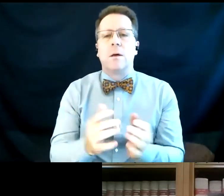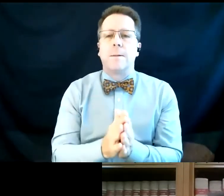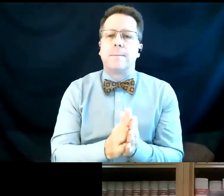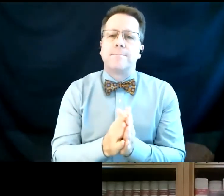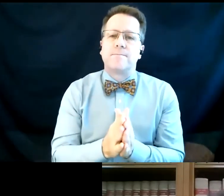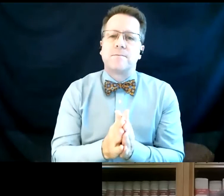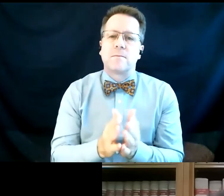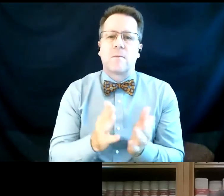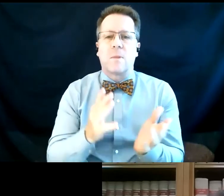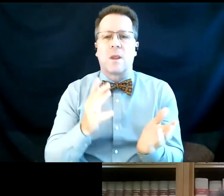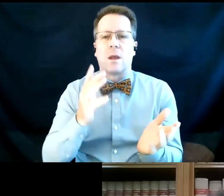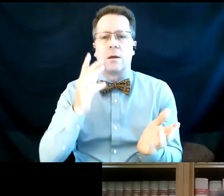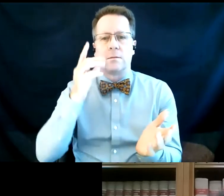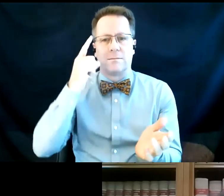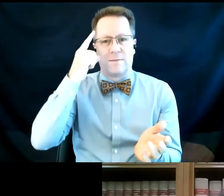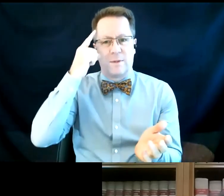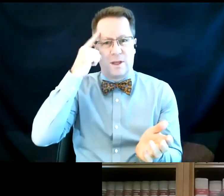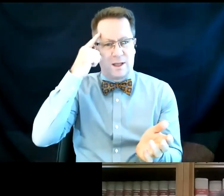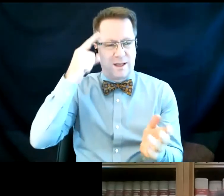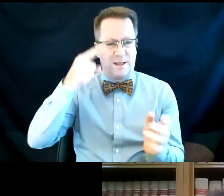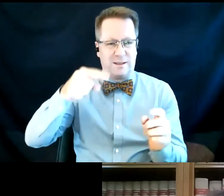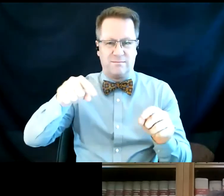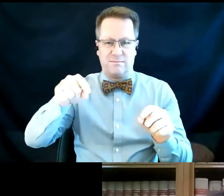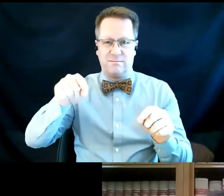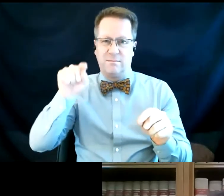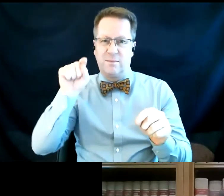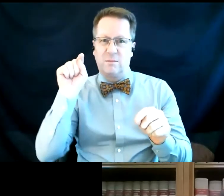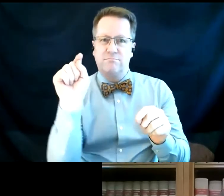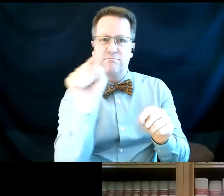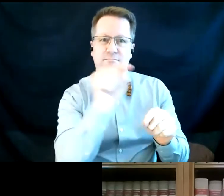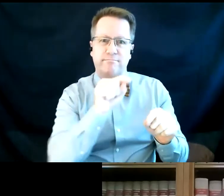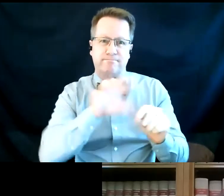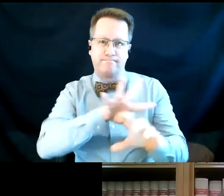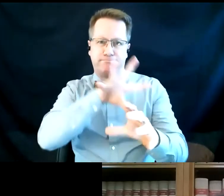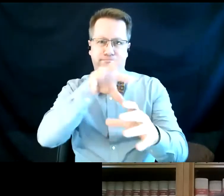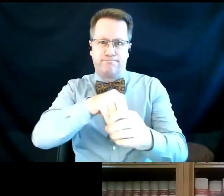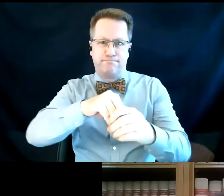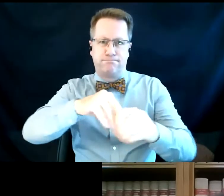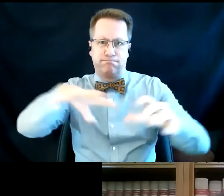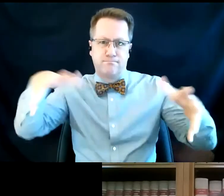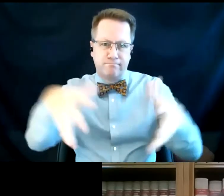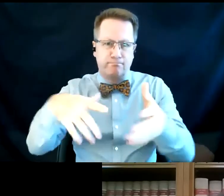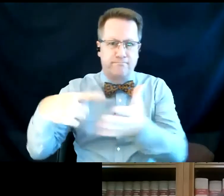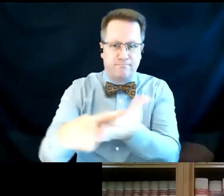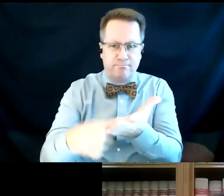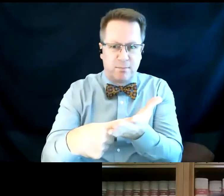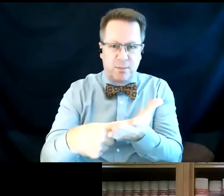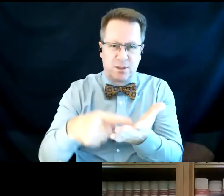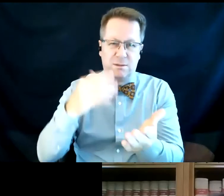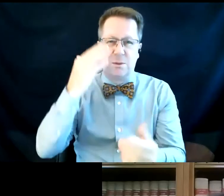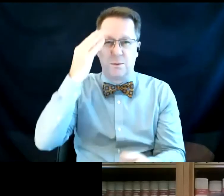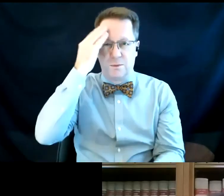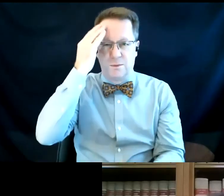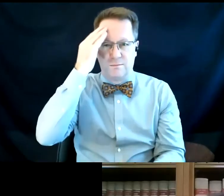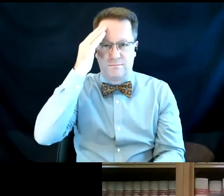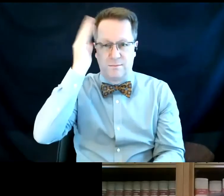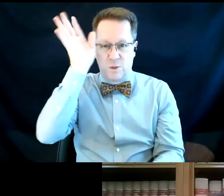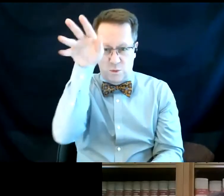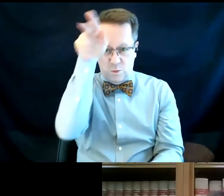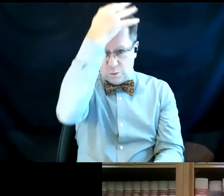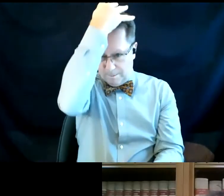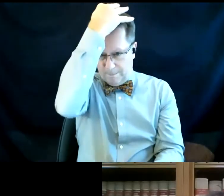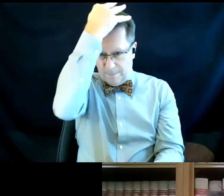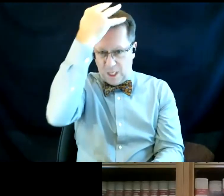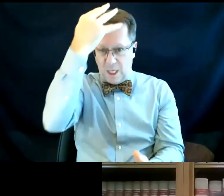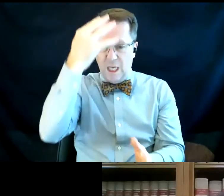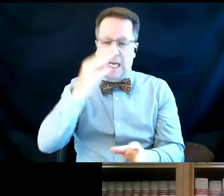I think everybody on this call probably knows that Donald Trump's most lasting contribution may